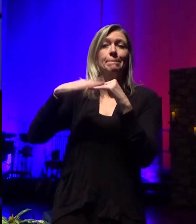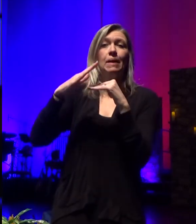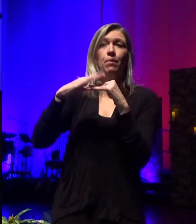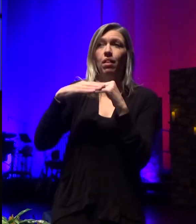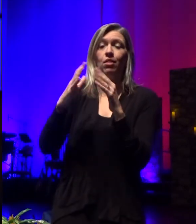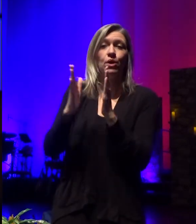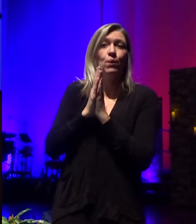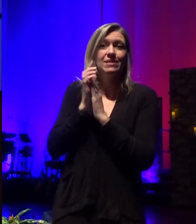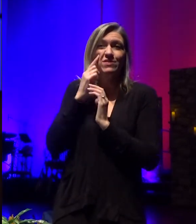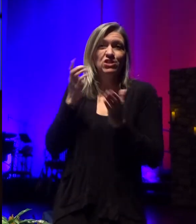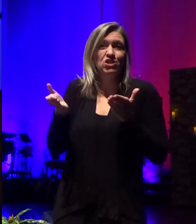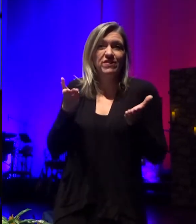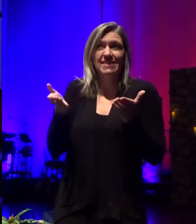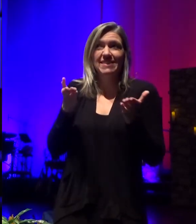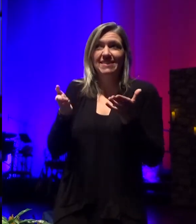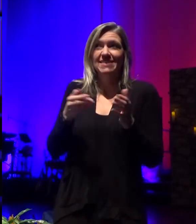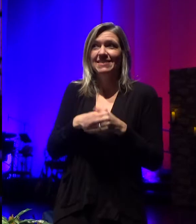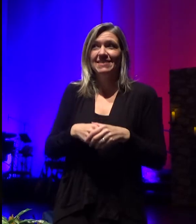our services.